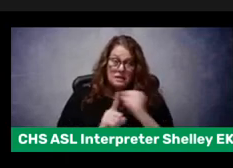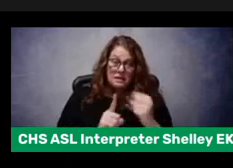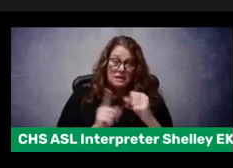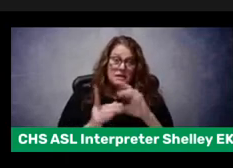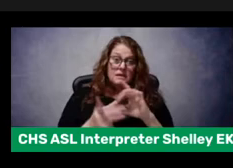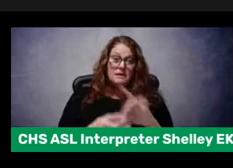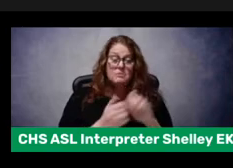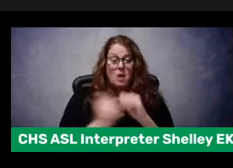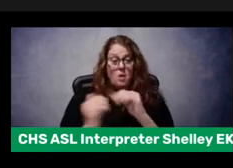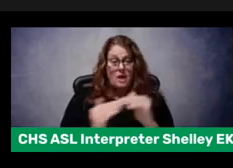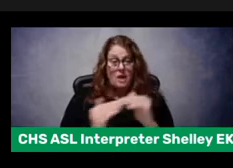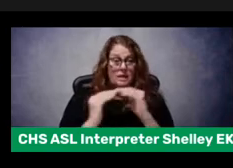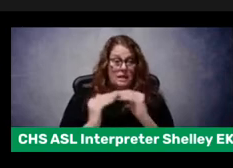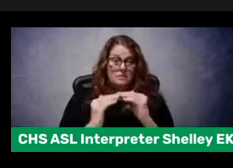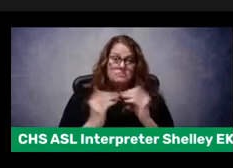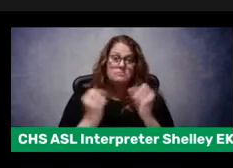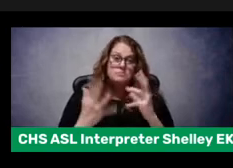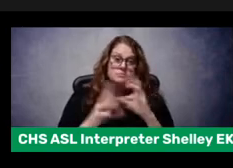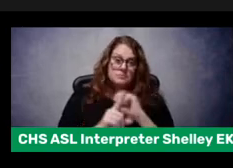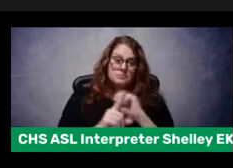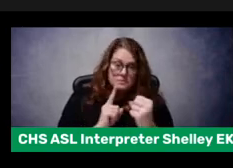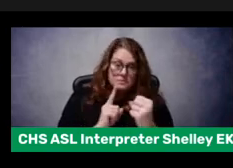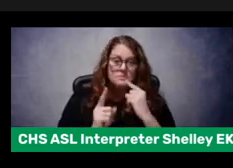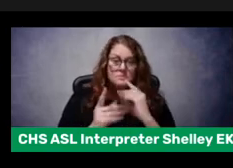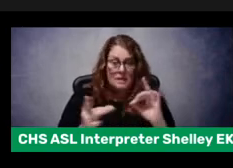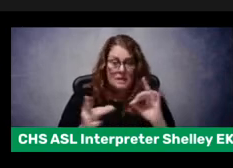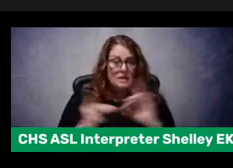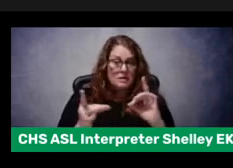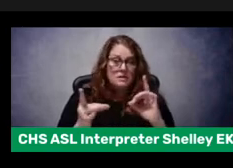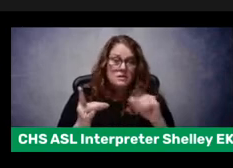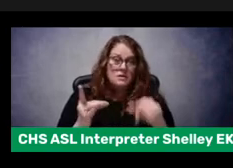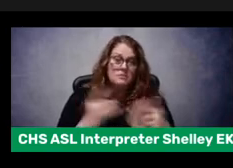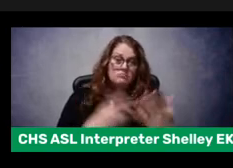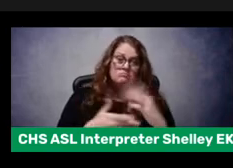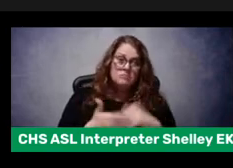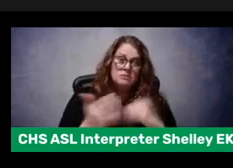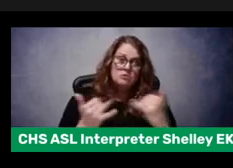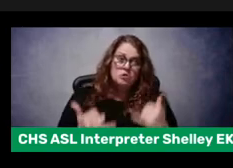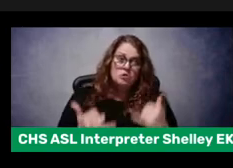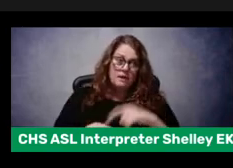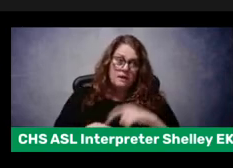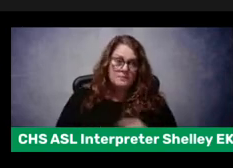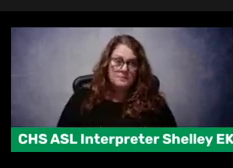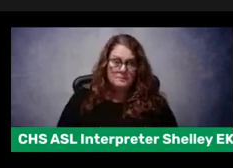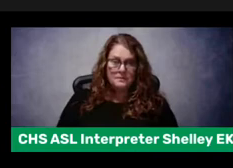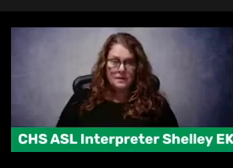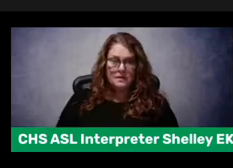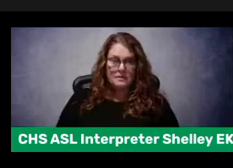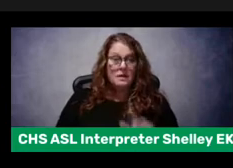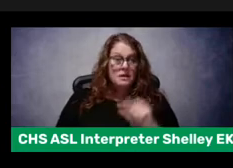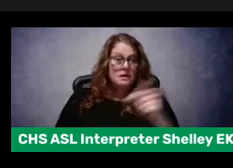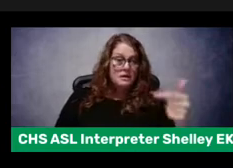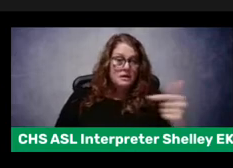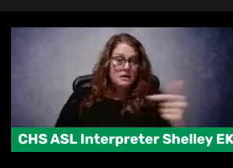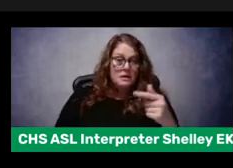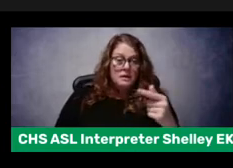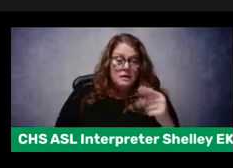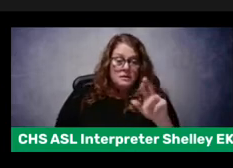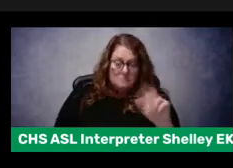which a lot of systems, as I mentioned, are ignoring at this current juncture in time. I'll pass it back to you, Rhianne. Thank